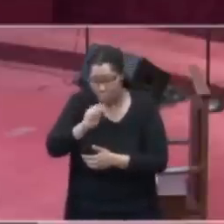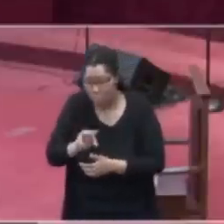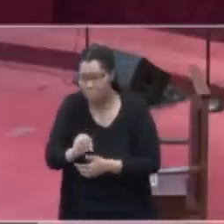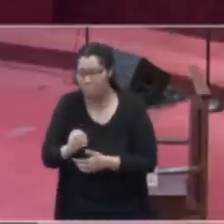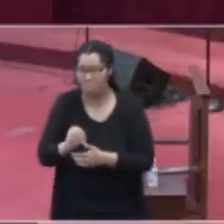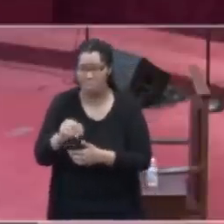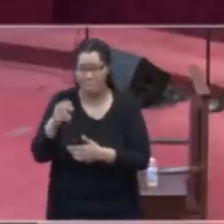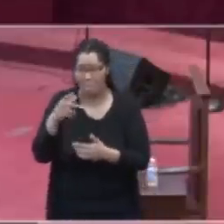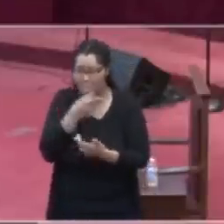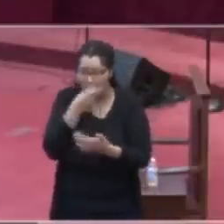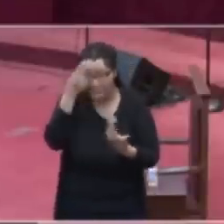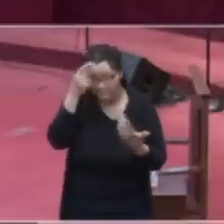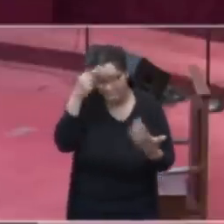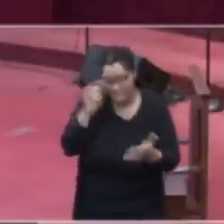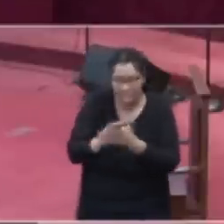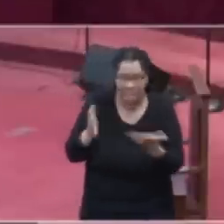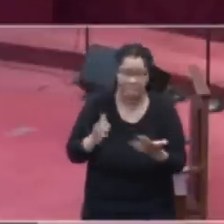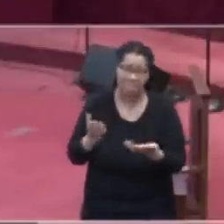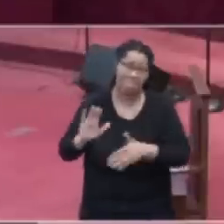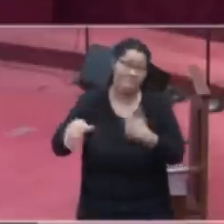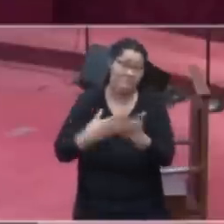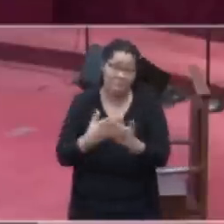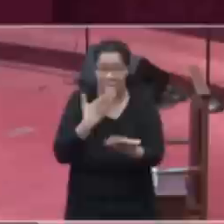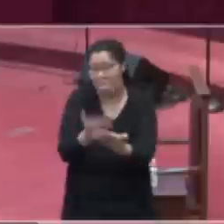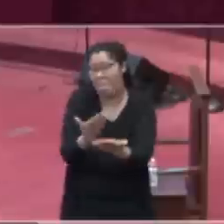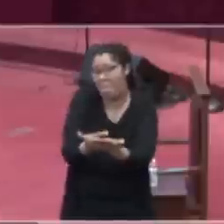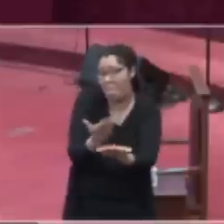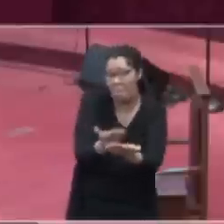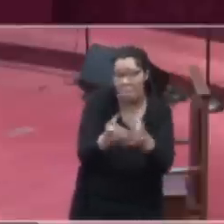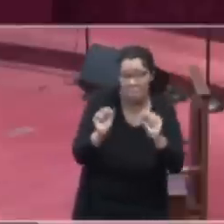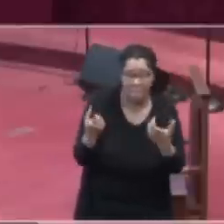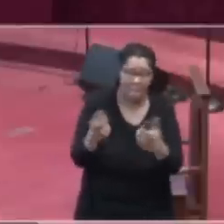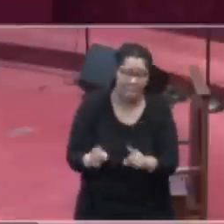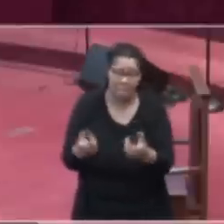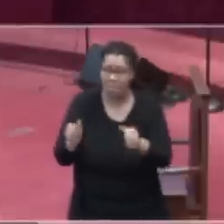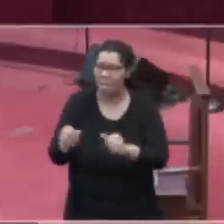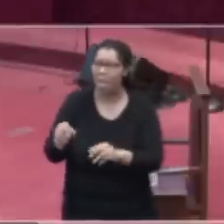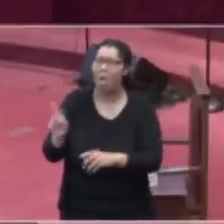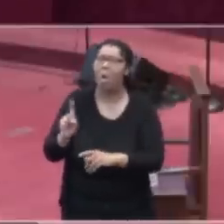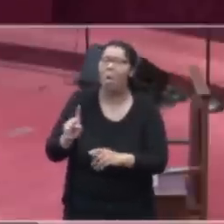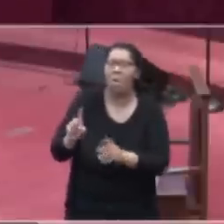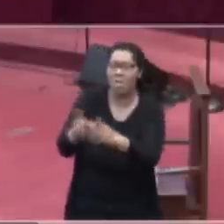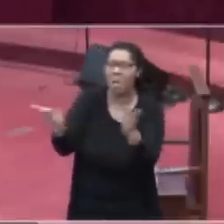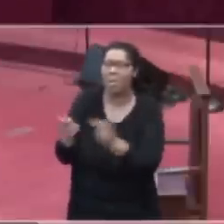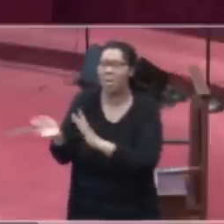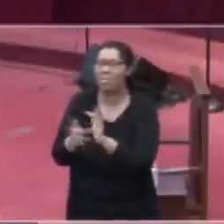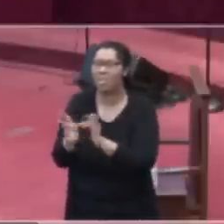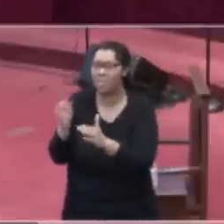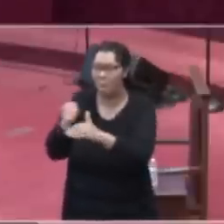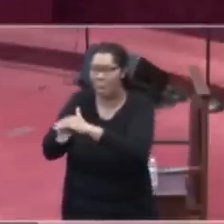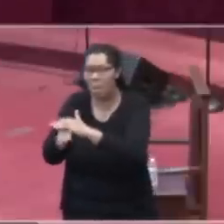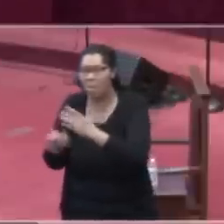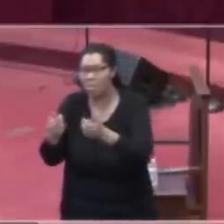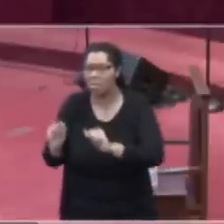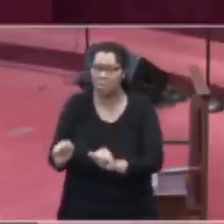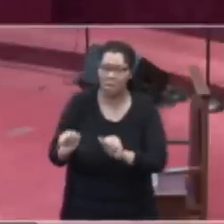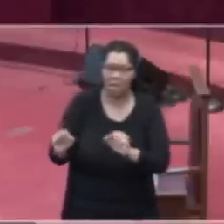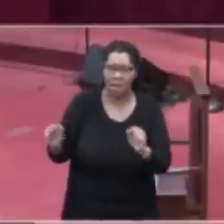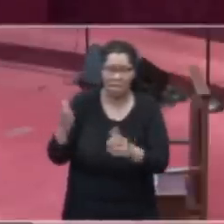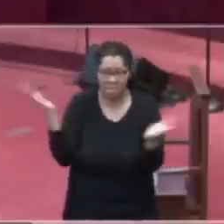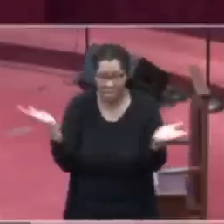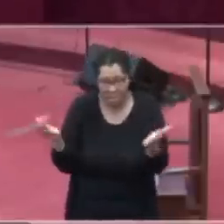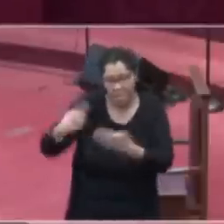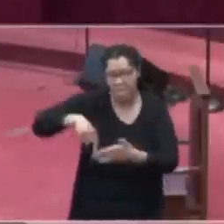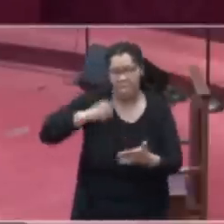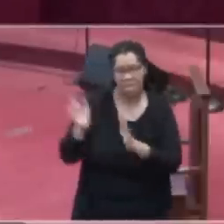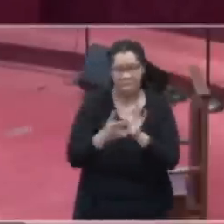these kind of theories that come around. And artifacts can be shown. They can go and try to find a place where Jesus was buried, and they can try to dissuade us from believing that